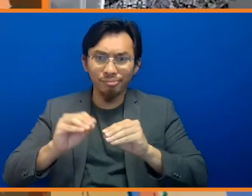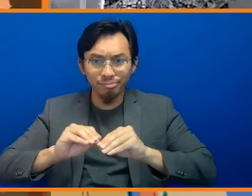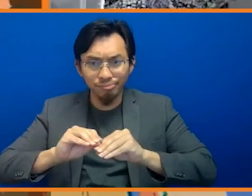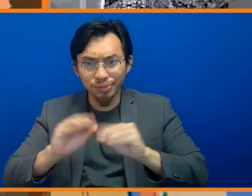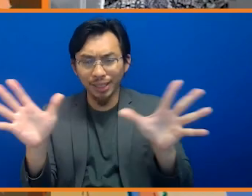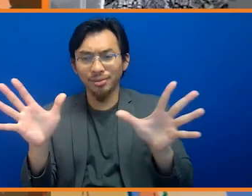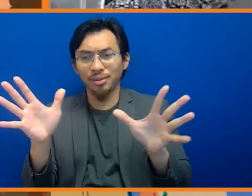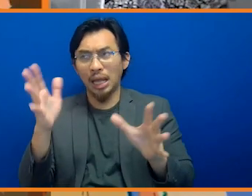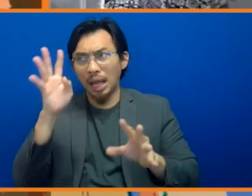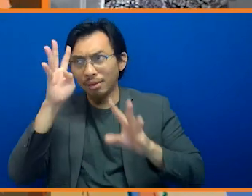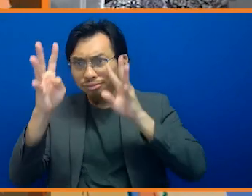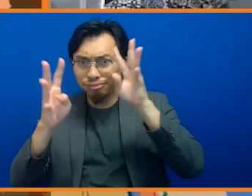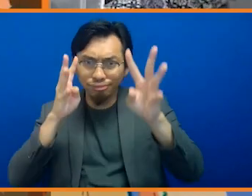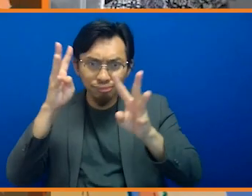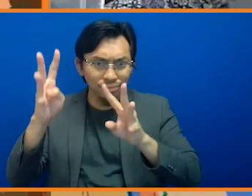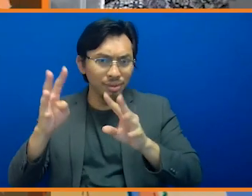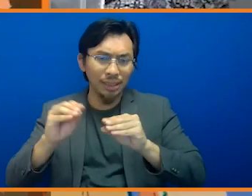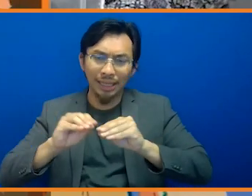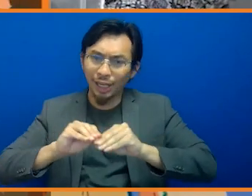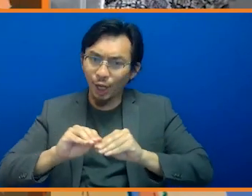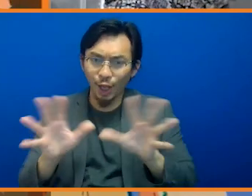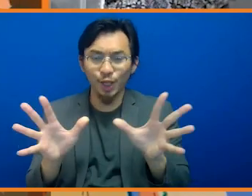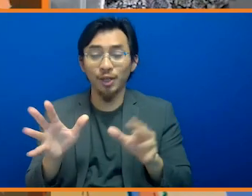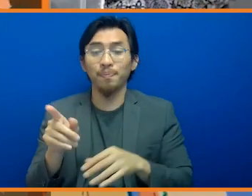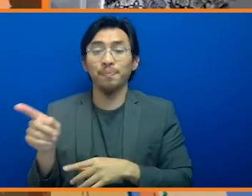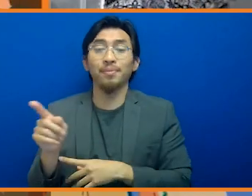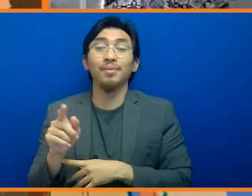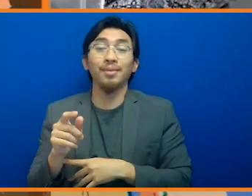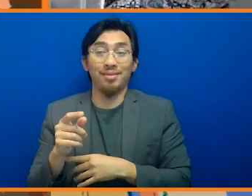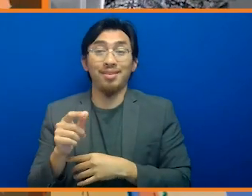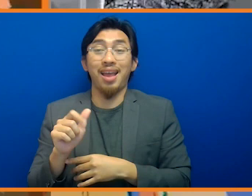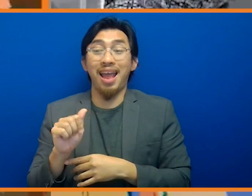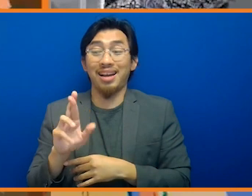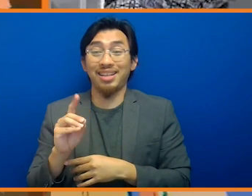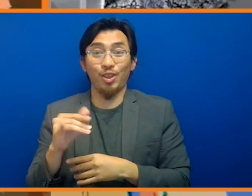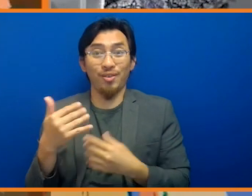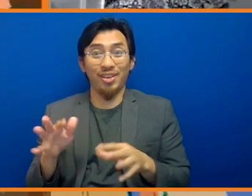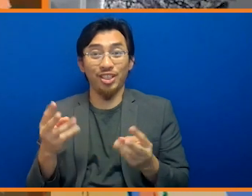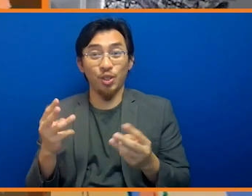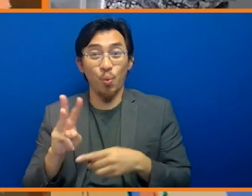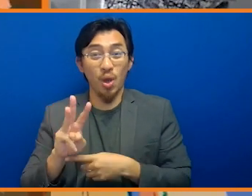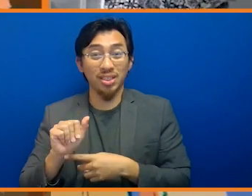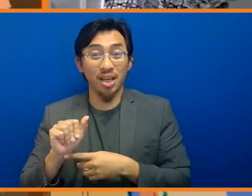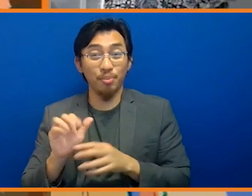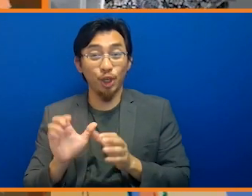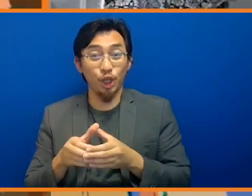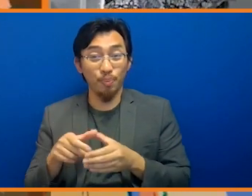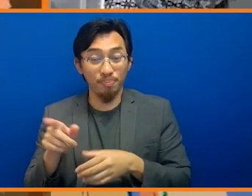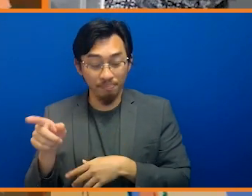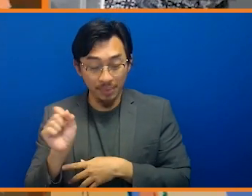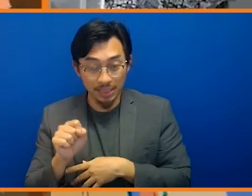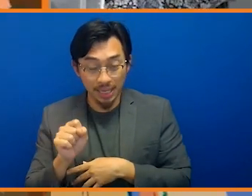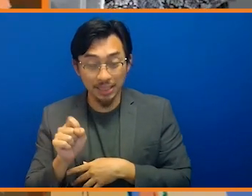creative ideas, such as Pardito mentioned in the WhatsApp group, to be